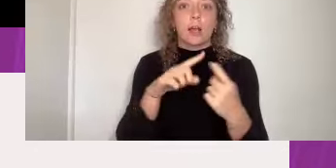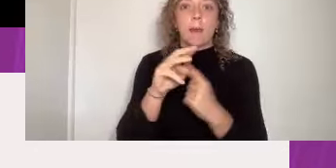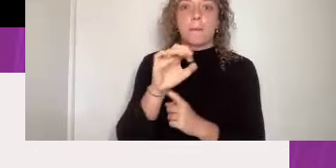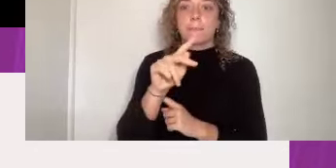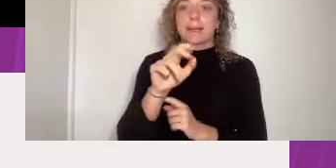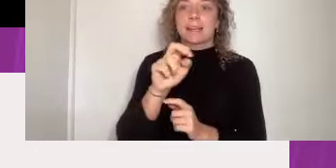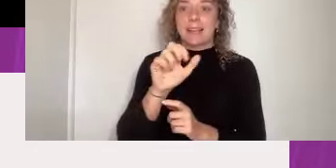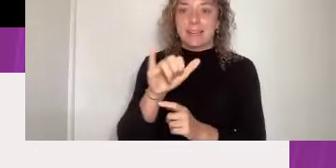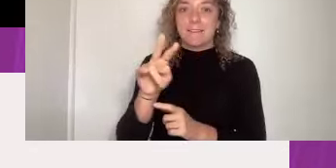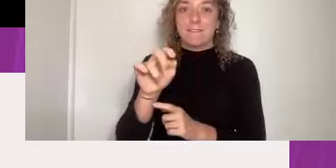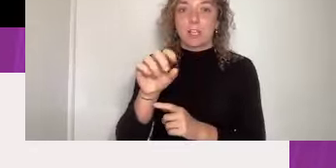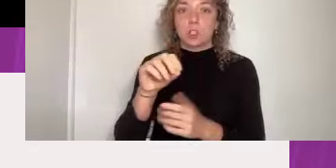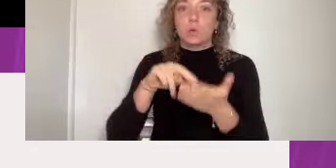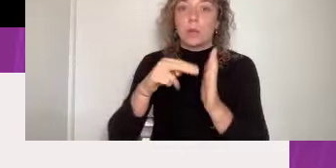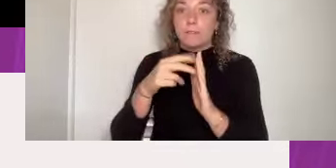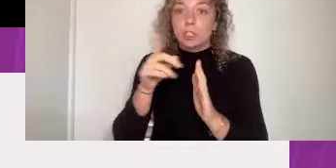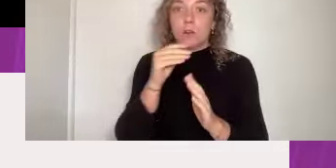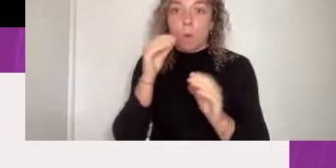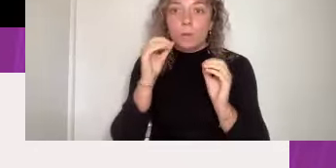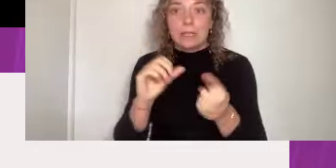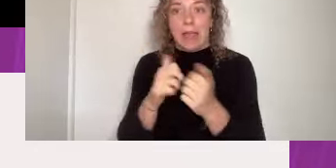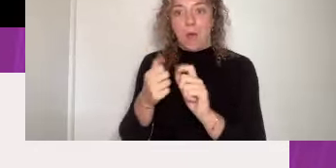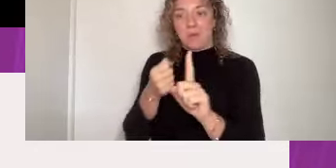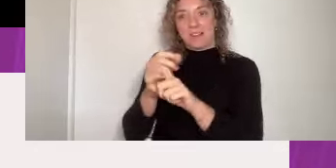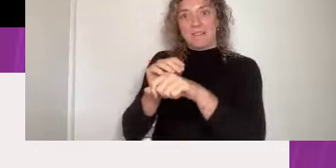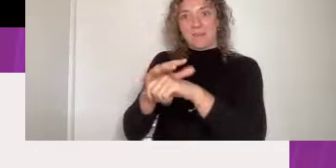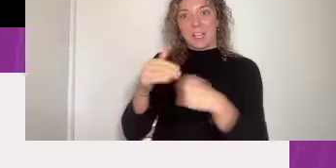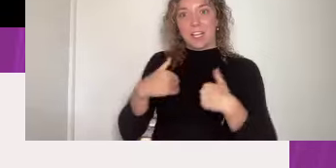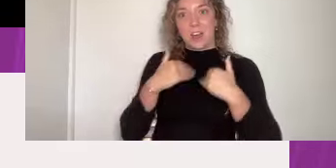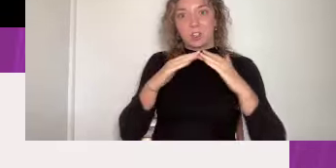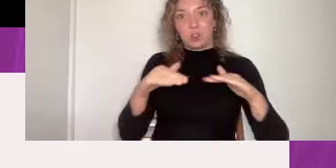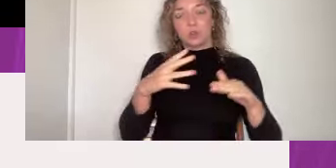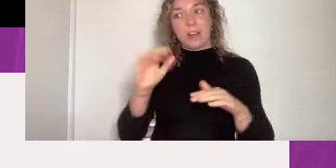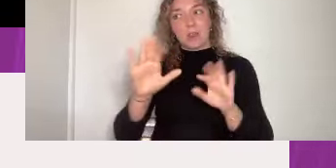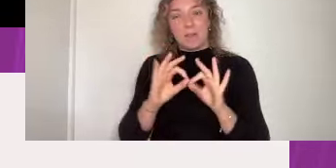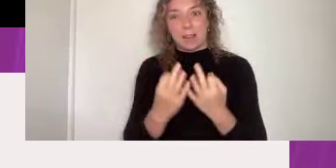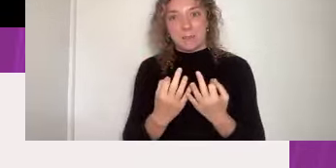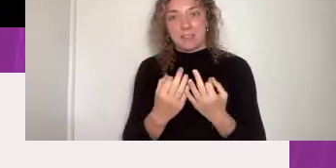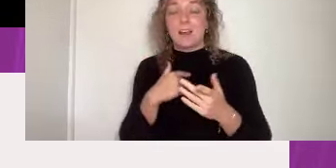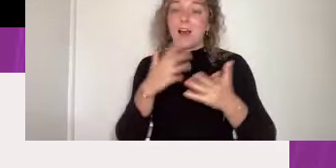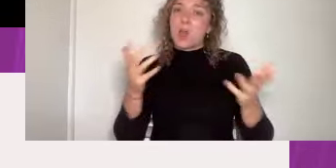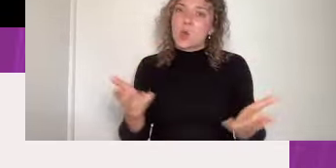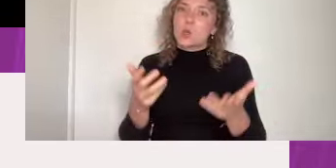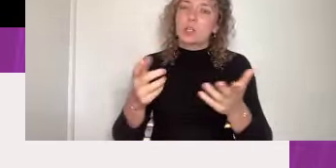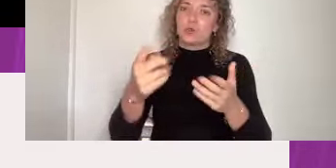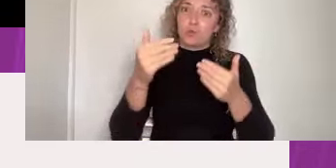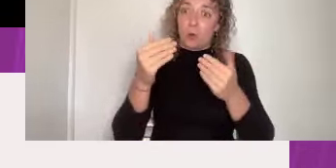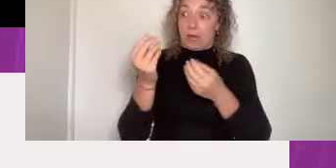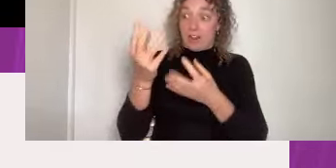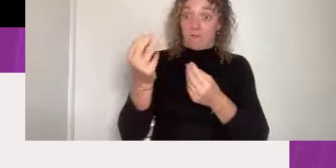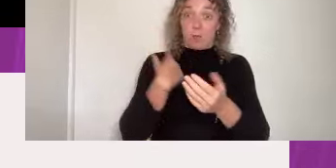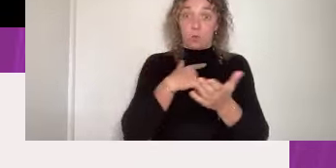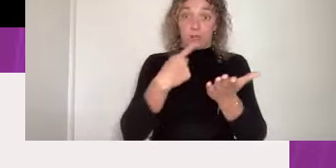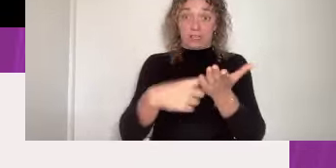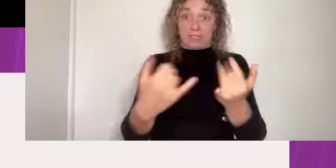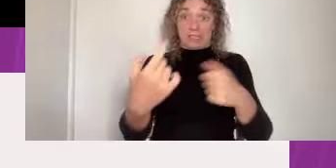definition of homelessness and how it impacts young children and their families. So I encourage you to take the information we're talking